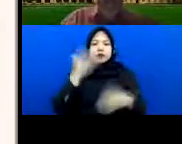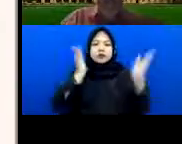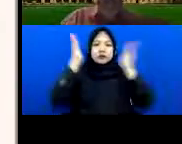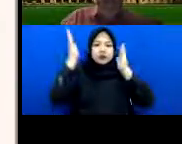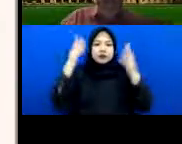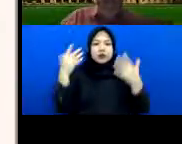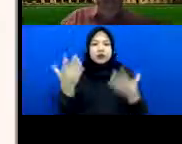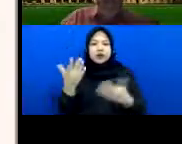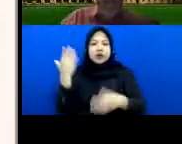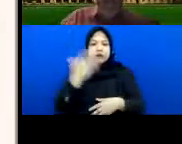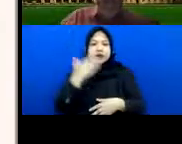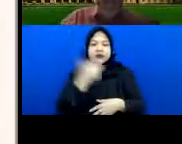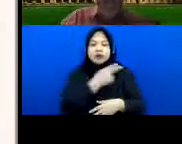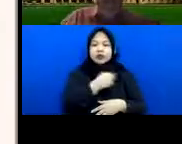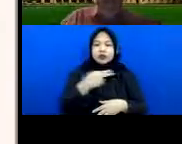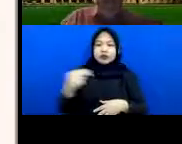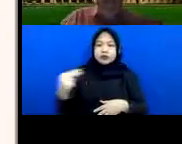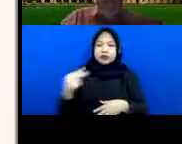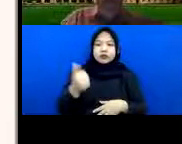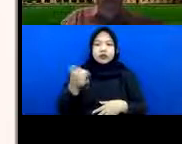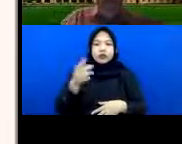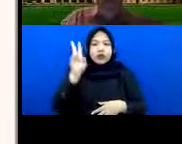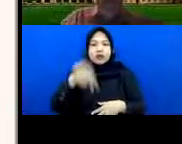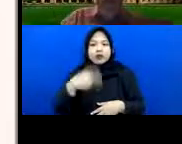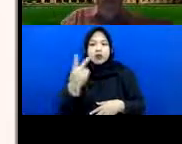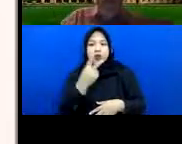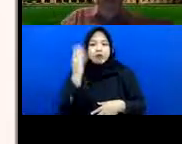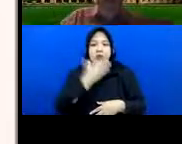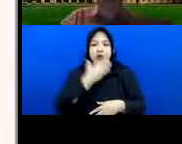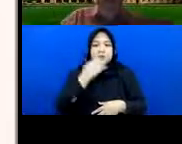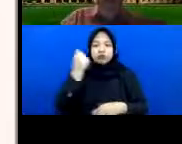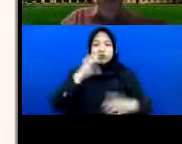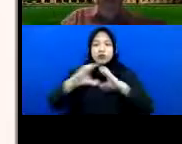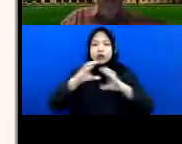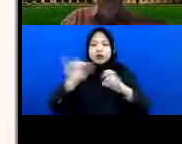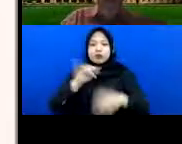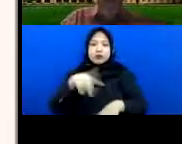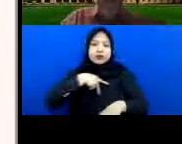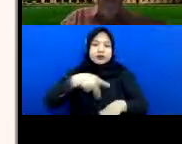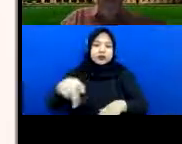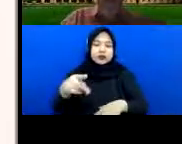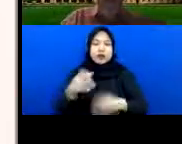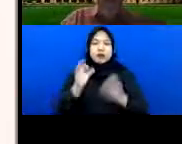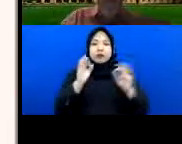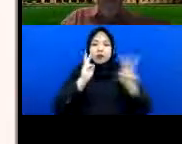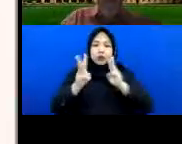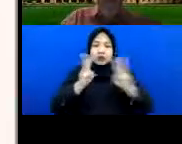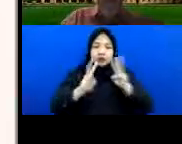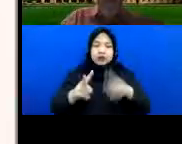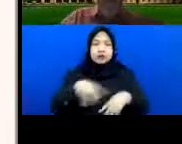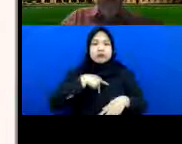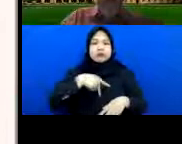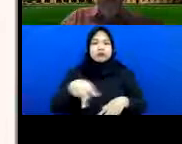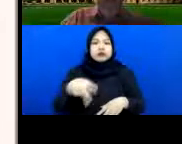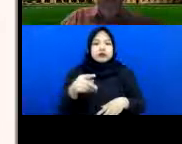using Bahasa Melayu and Bahasa Indonesia. It will be easier to use those languages to communicate with the participants during the